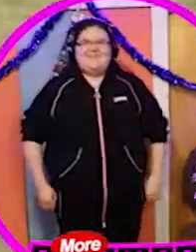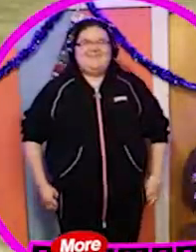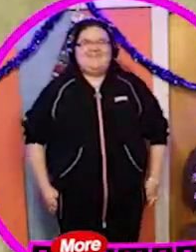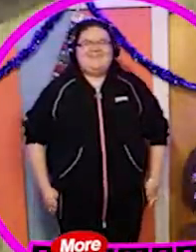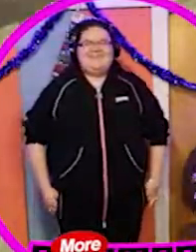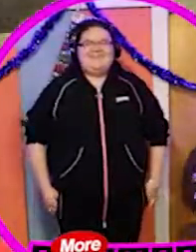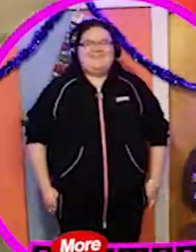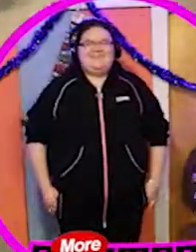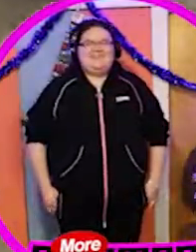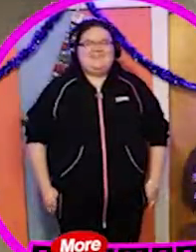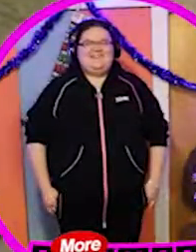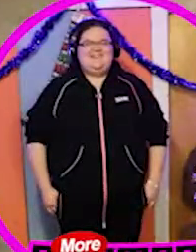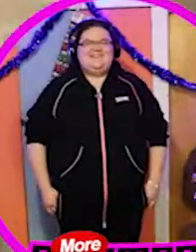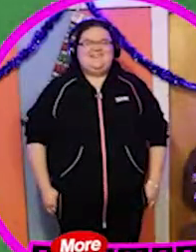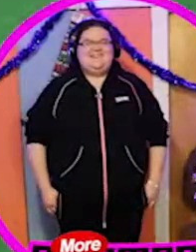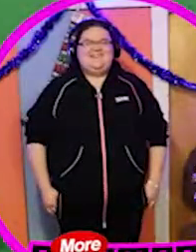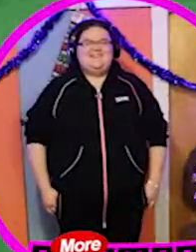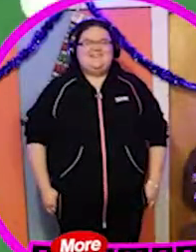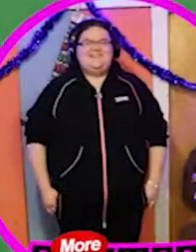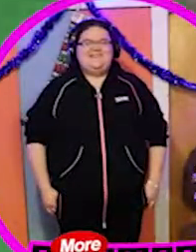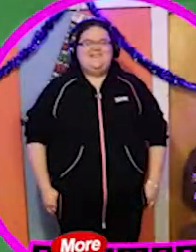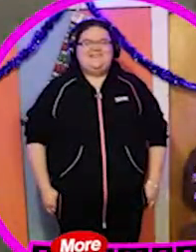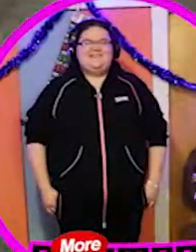God, nah, someone's trying to push me off, man.